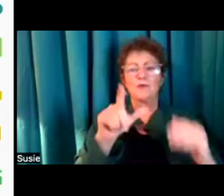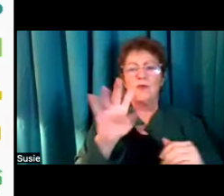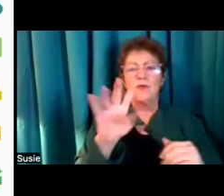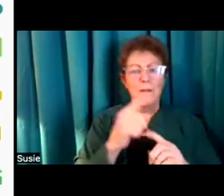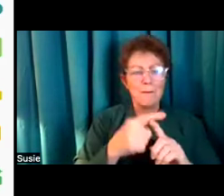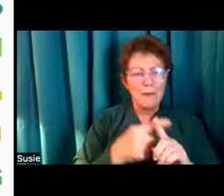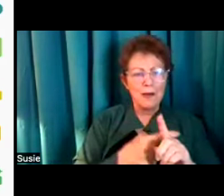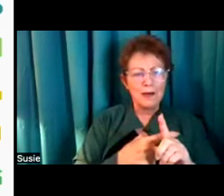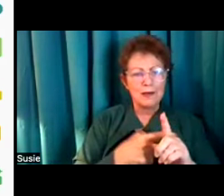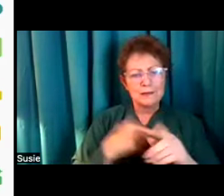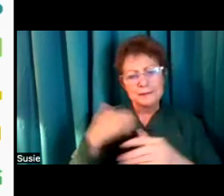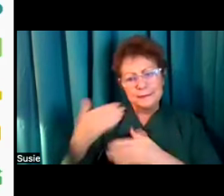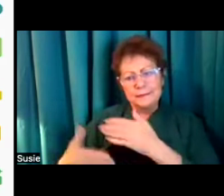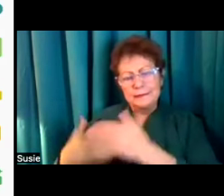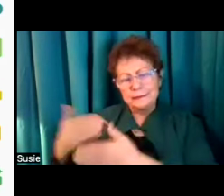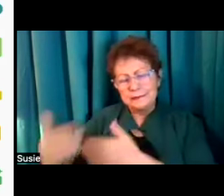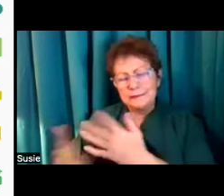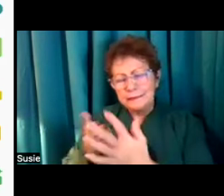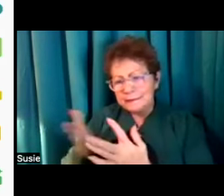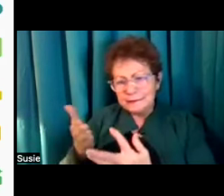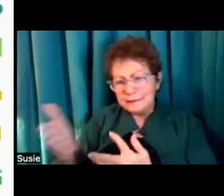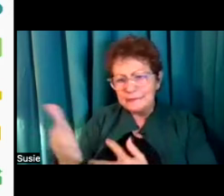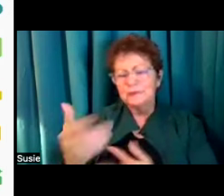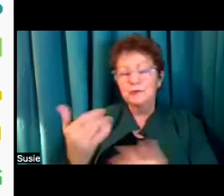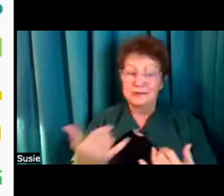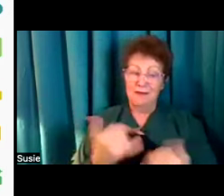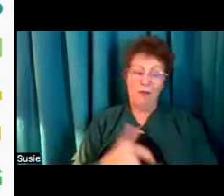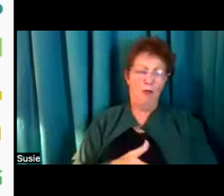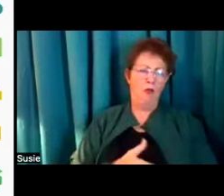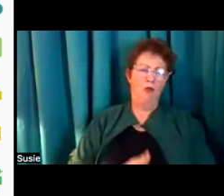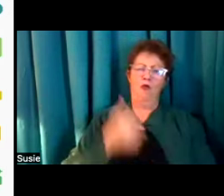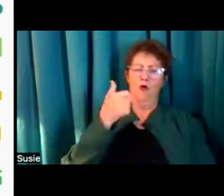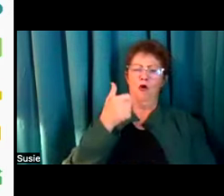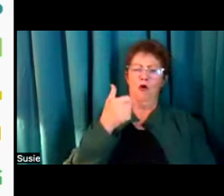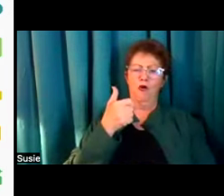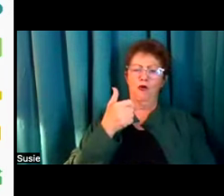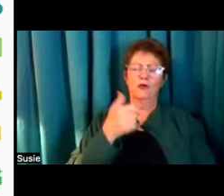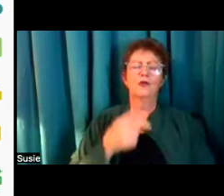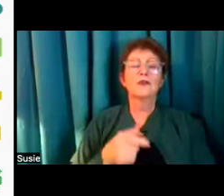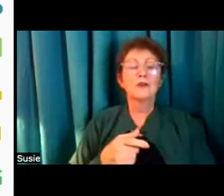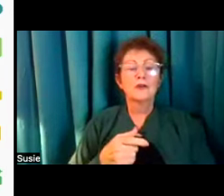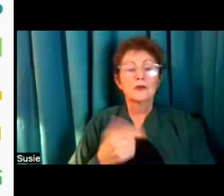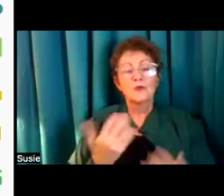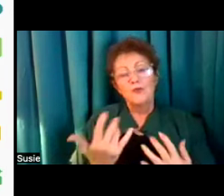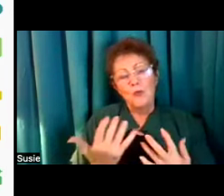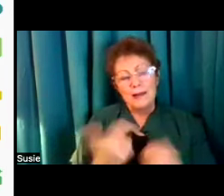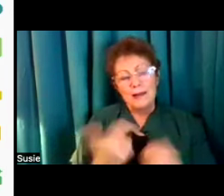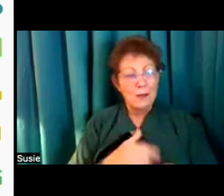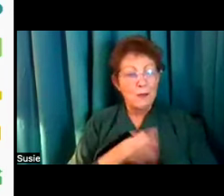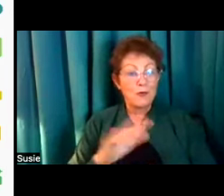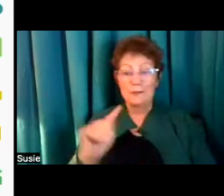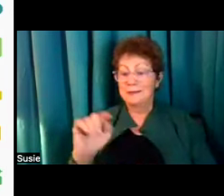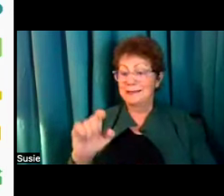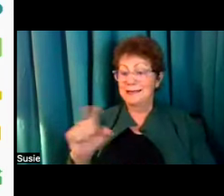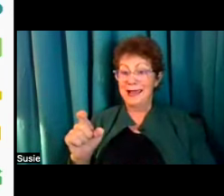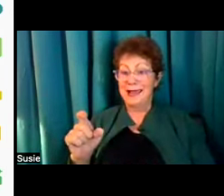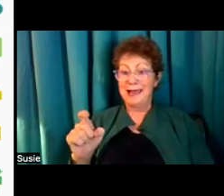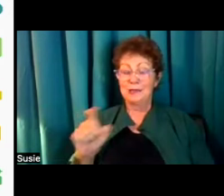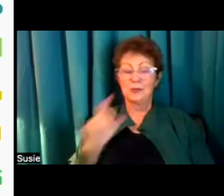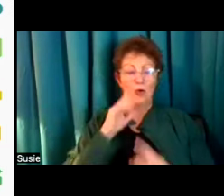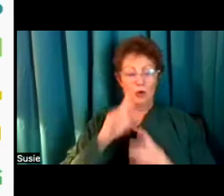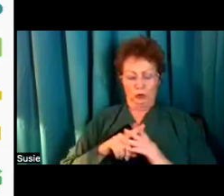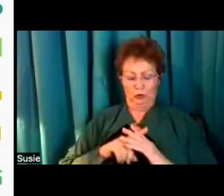for getting tax exemption through. So it's a much longer delay. The nice aspect is your tax exemption is retroactive to the